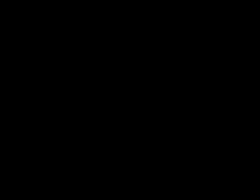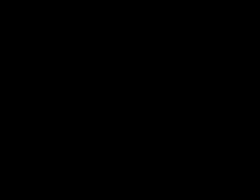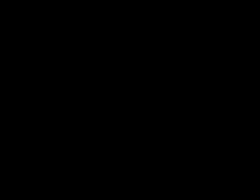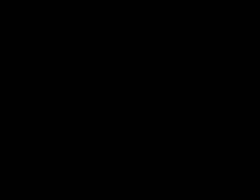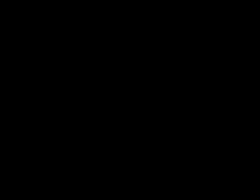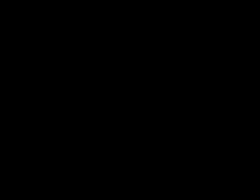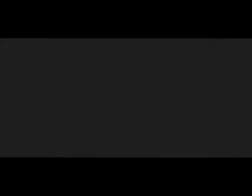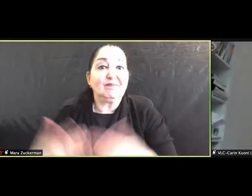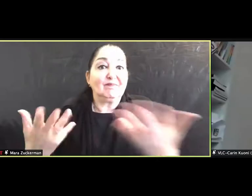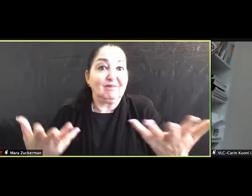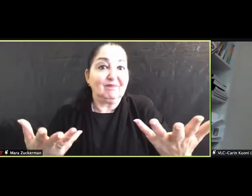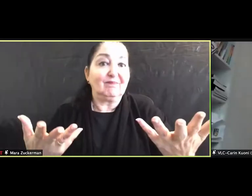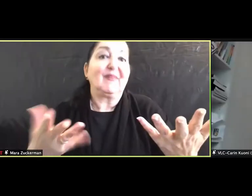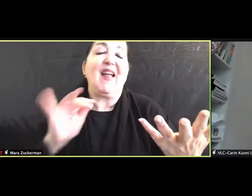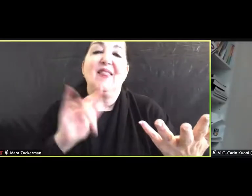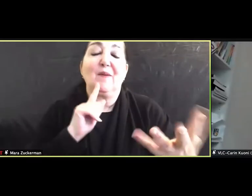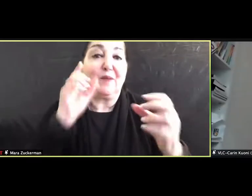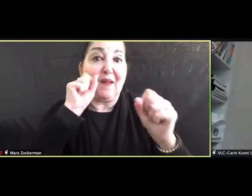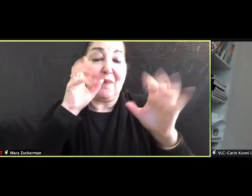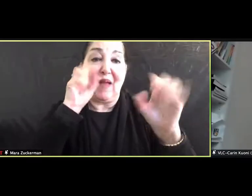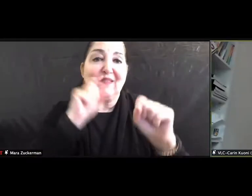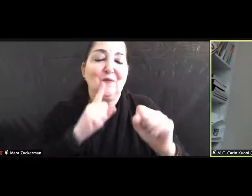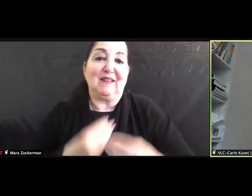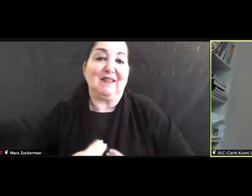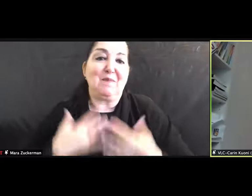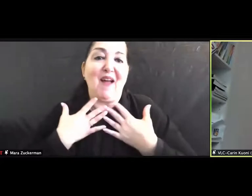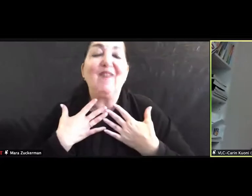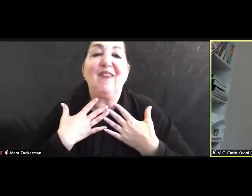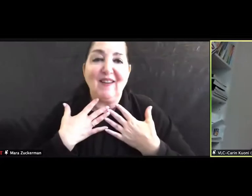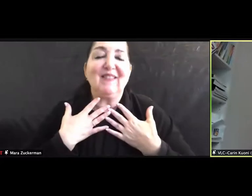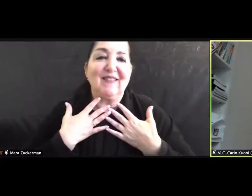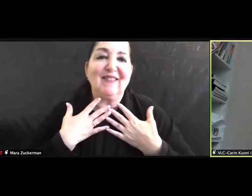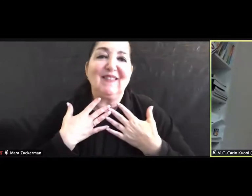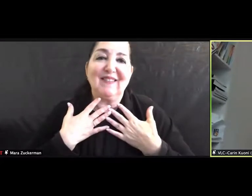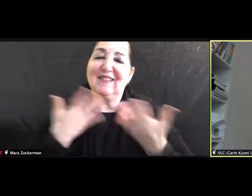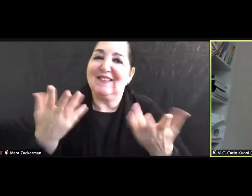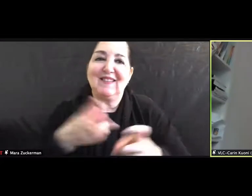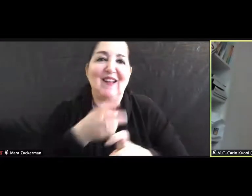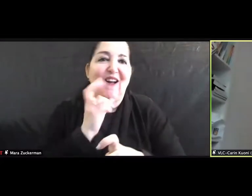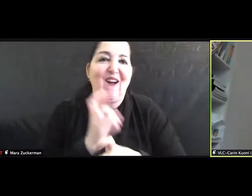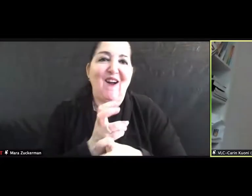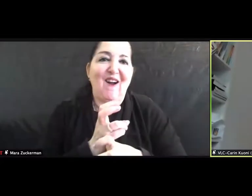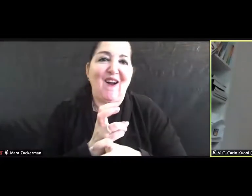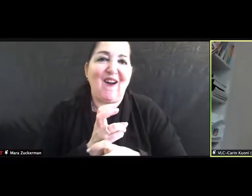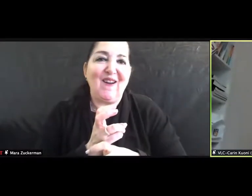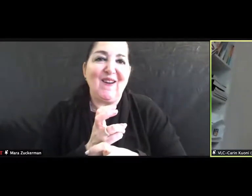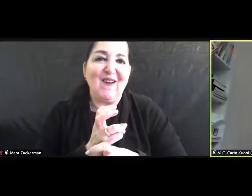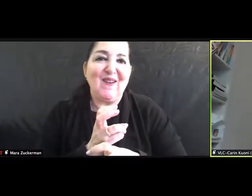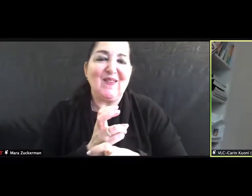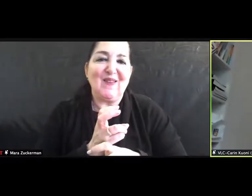Well, that was certainly amazing and very inspiring, and it's hard to stay at the desk or behind our